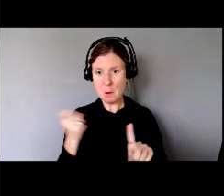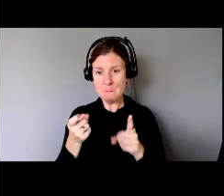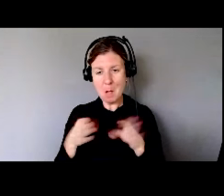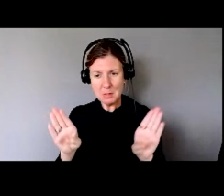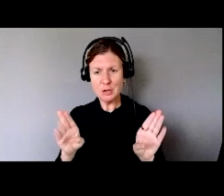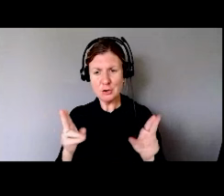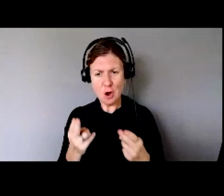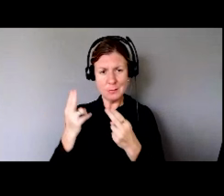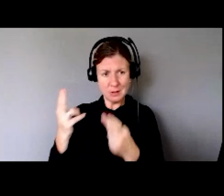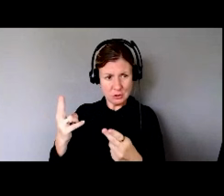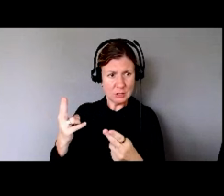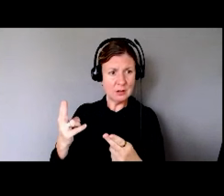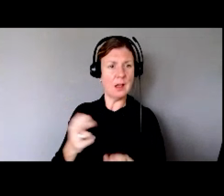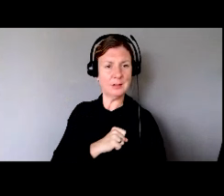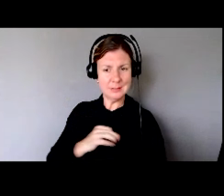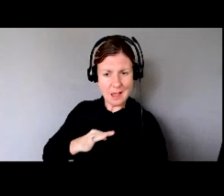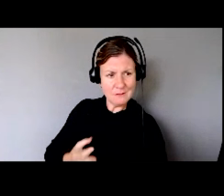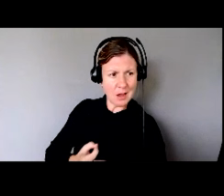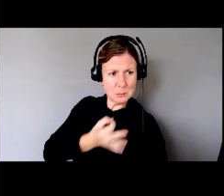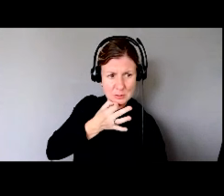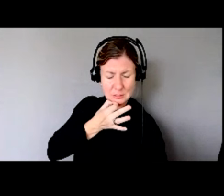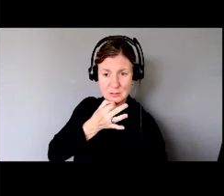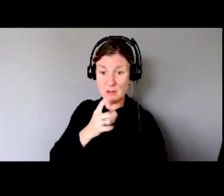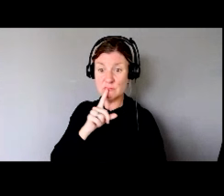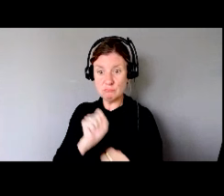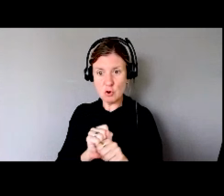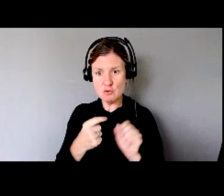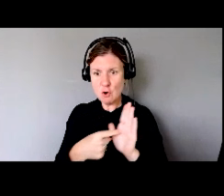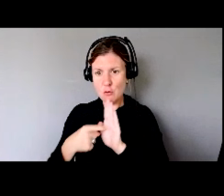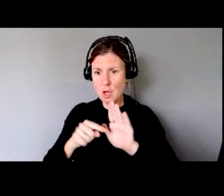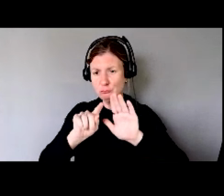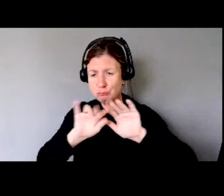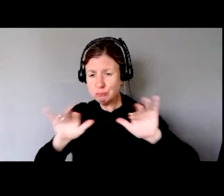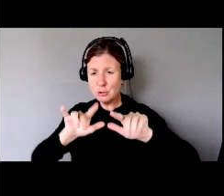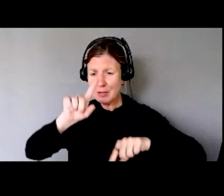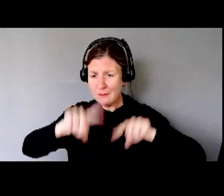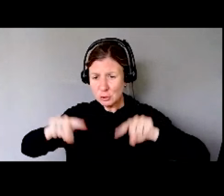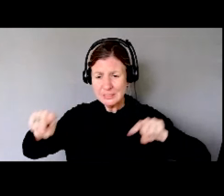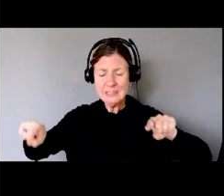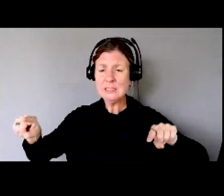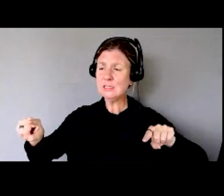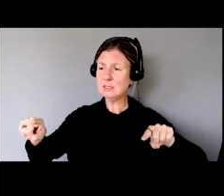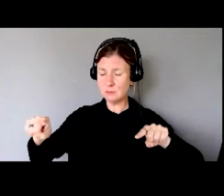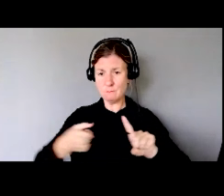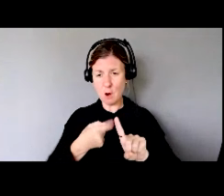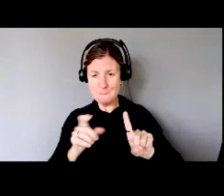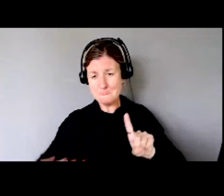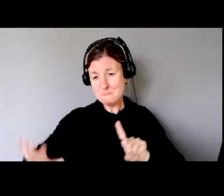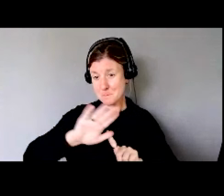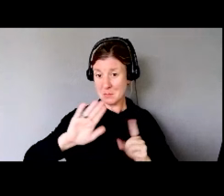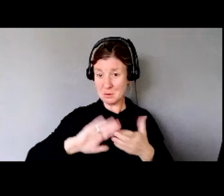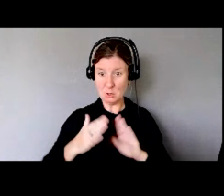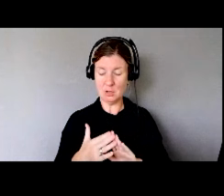the broad diversity of Calgary and our artistic communities. Assessors are committed to open, generous,